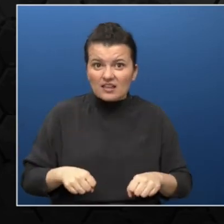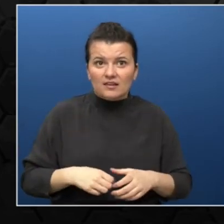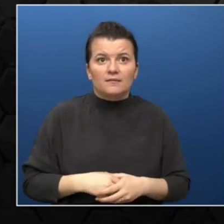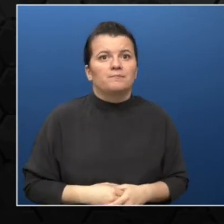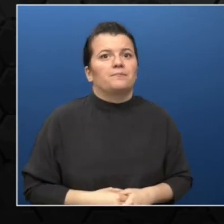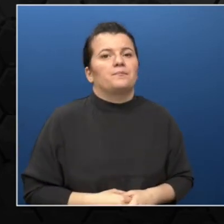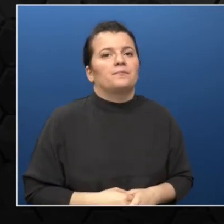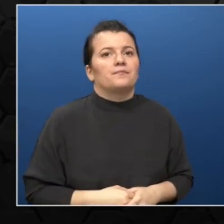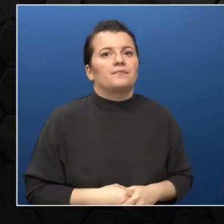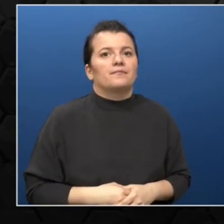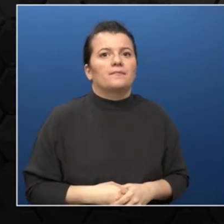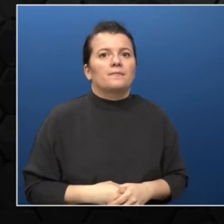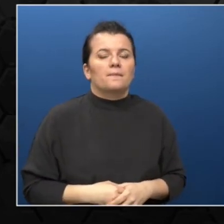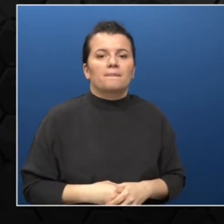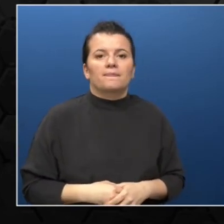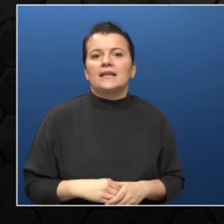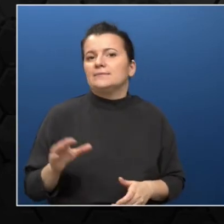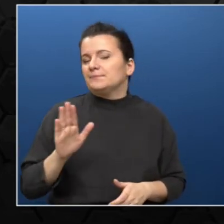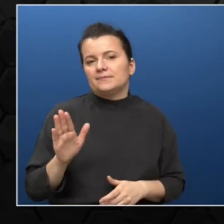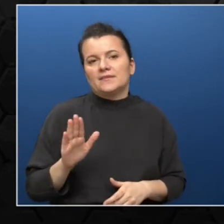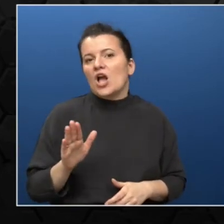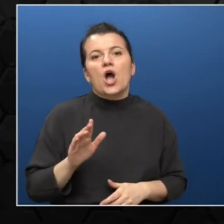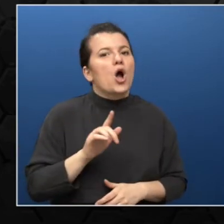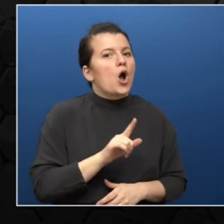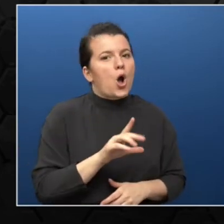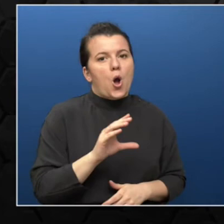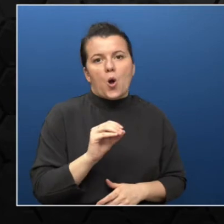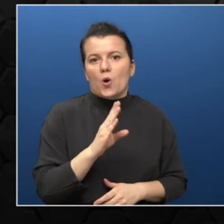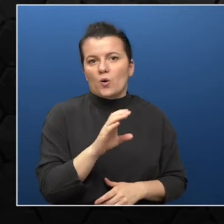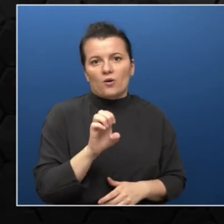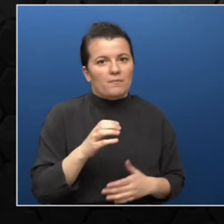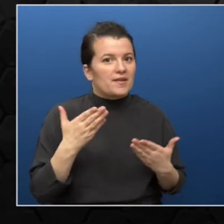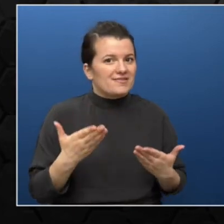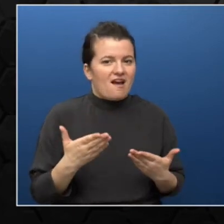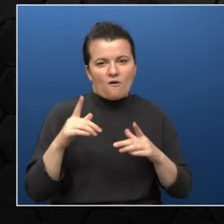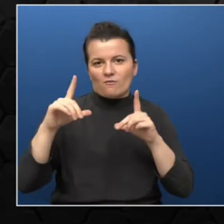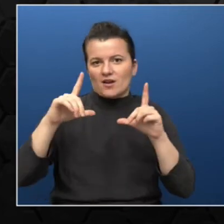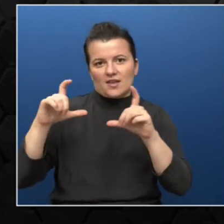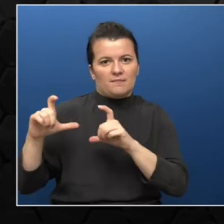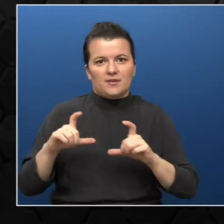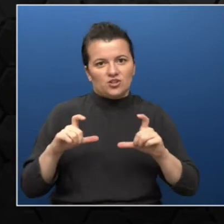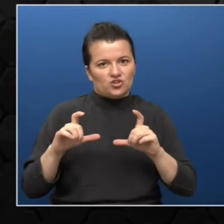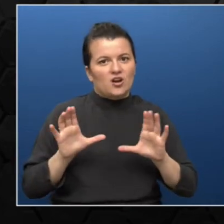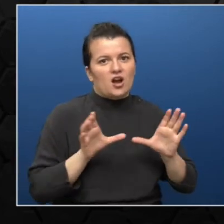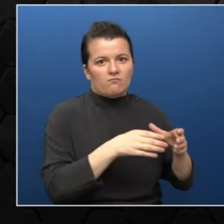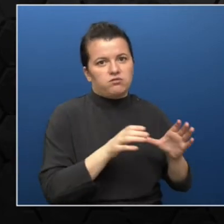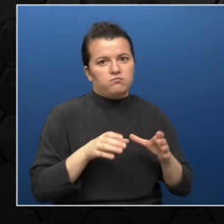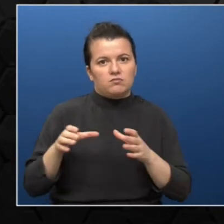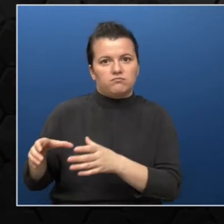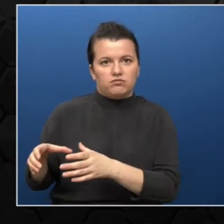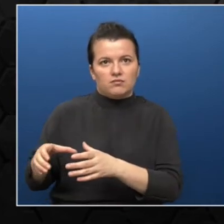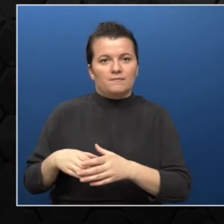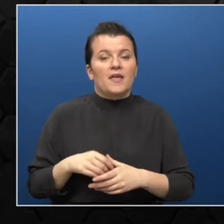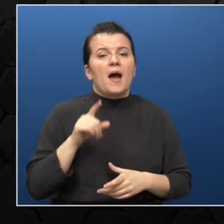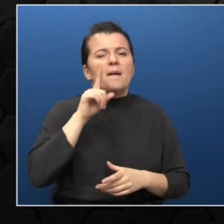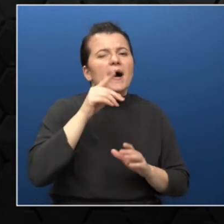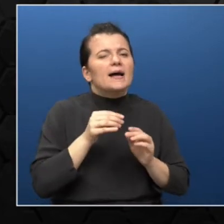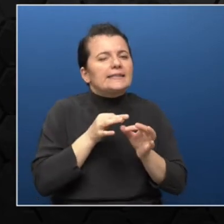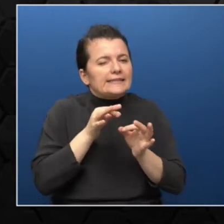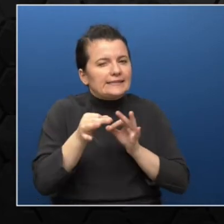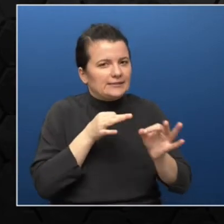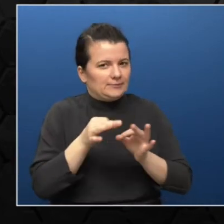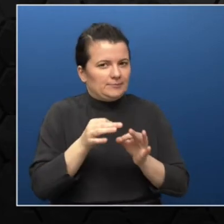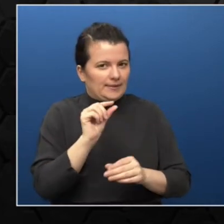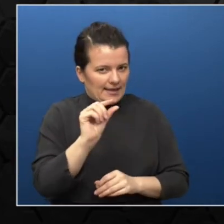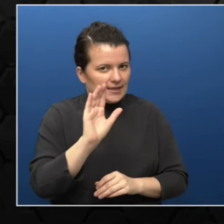is no. Currently, Lobe is only for image classification. However, I can expand on this a little bit. So